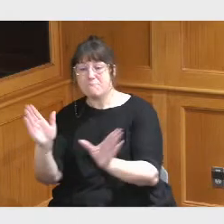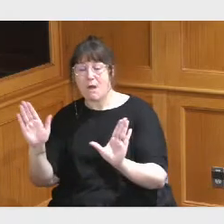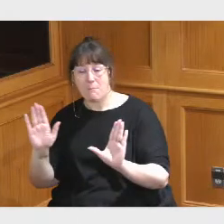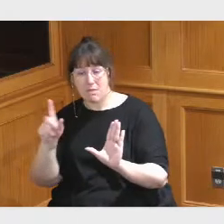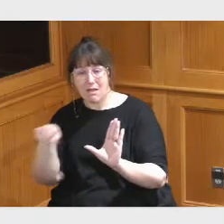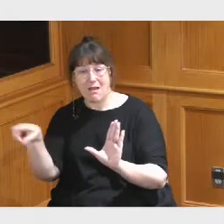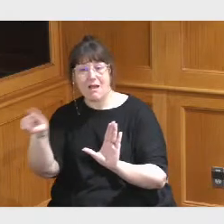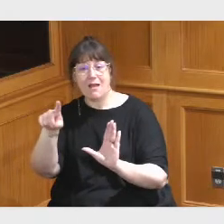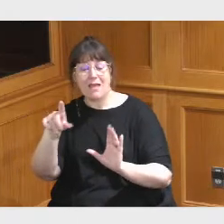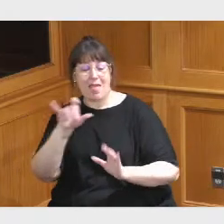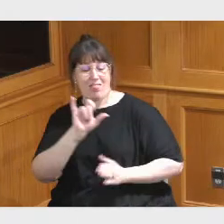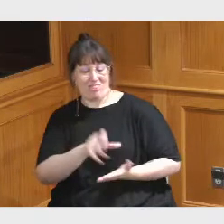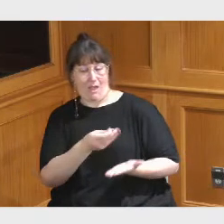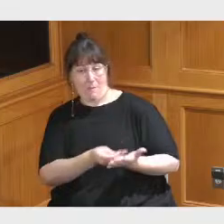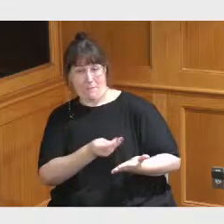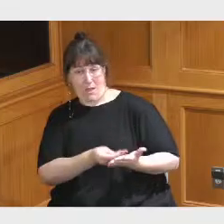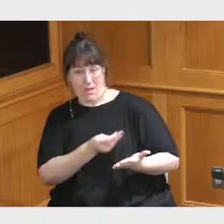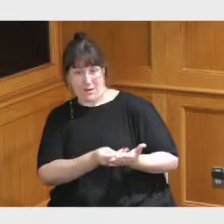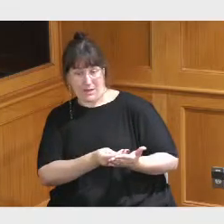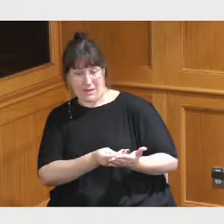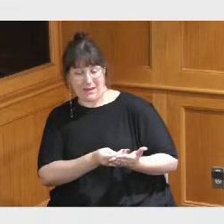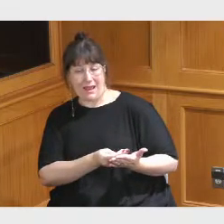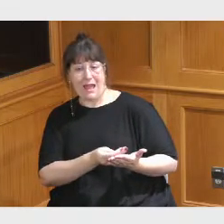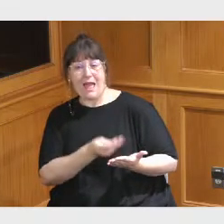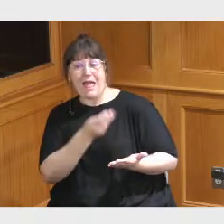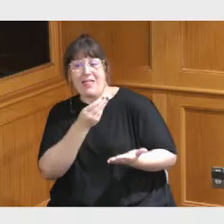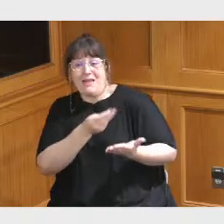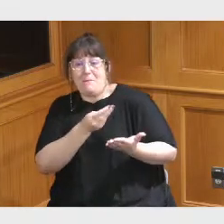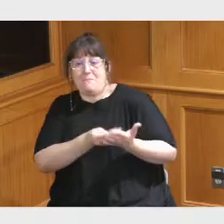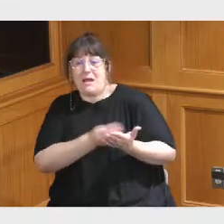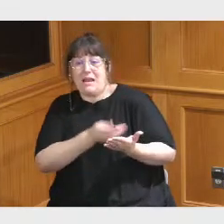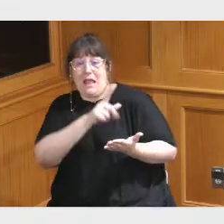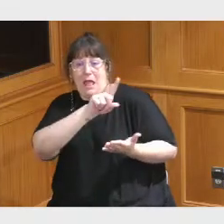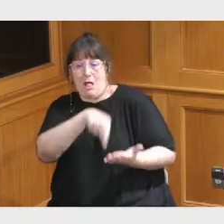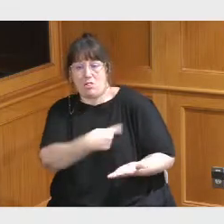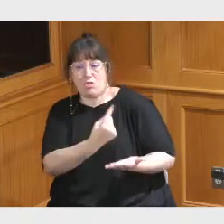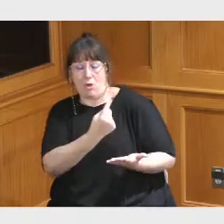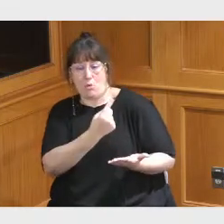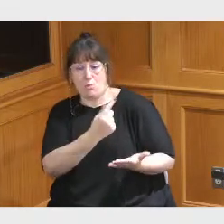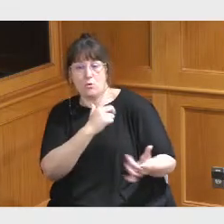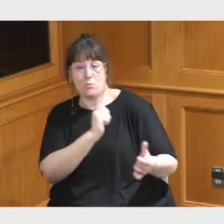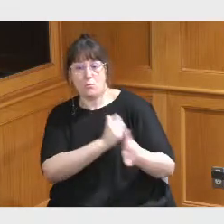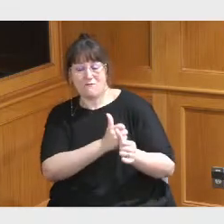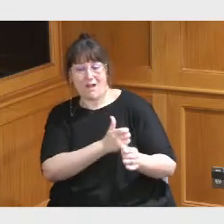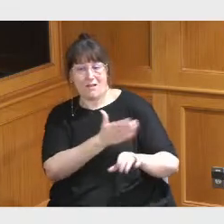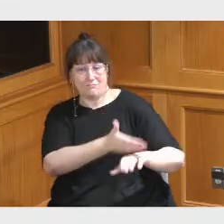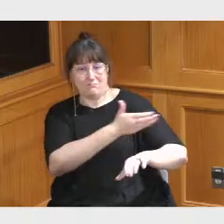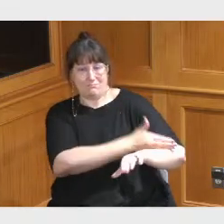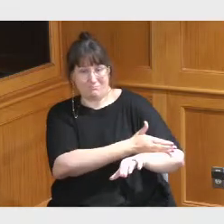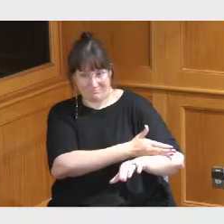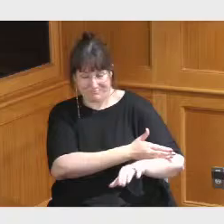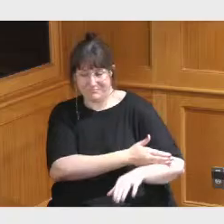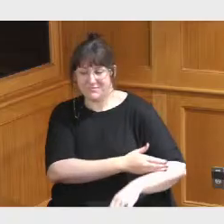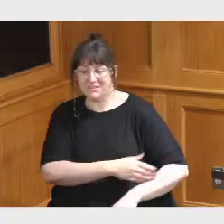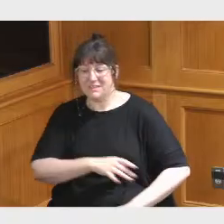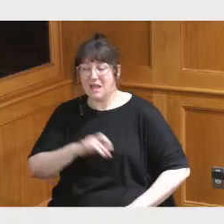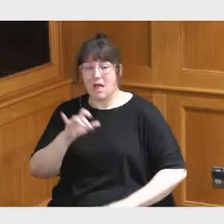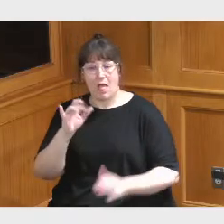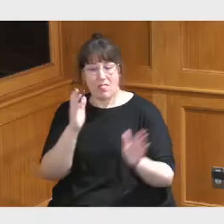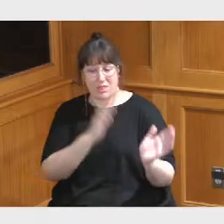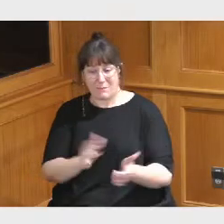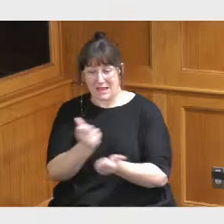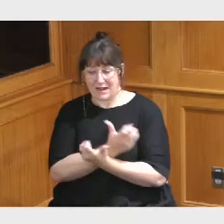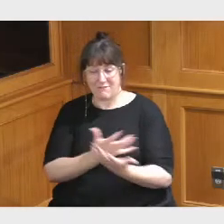it is those dollars and those dollars alone that provide for this upkeep. The renovation plan that we're discussing, all of it